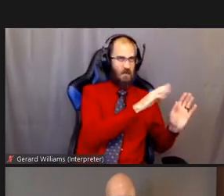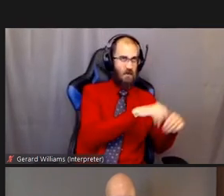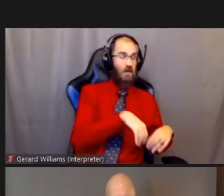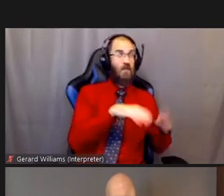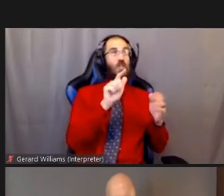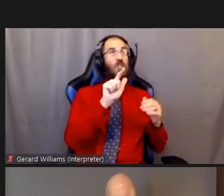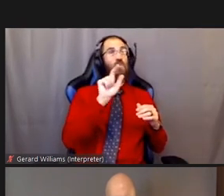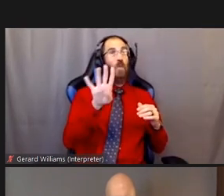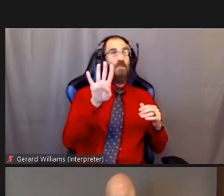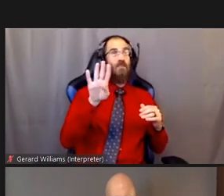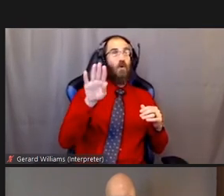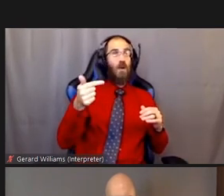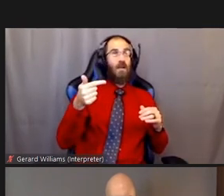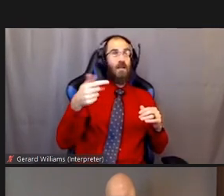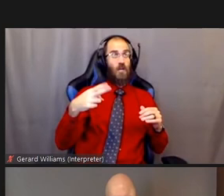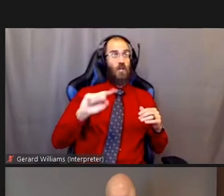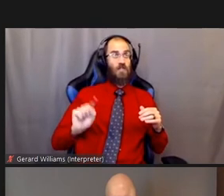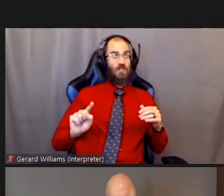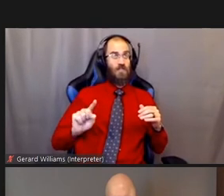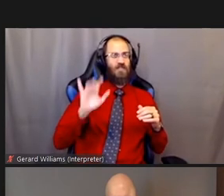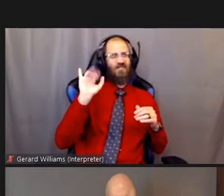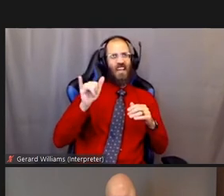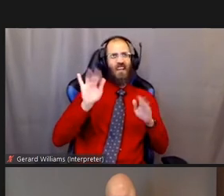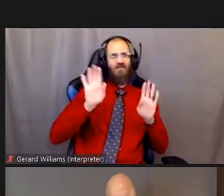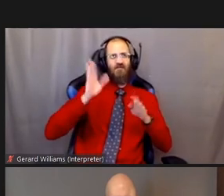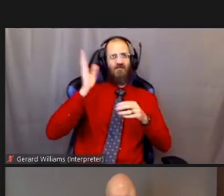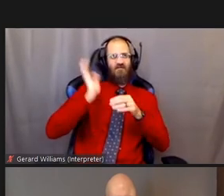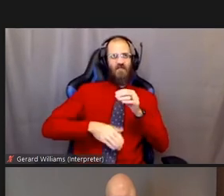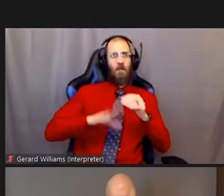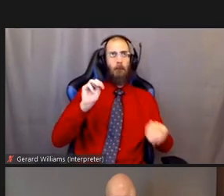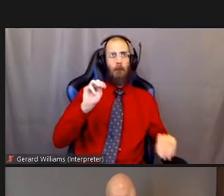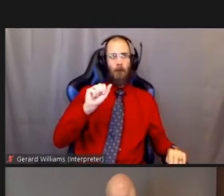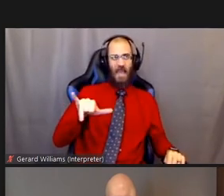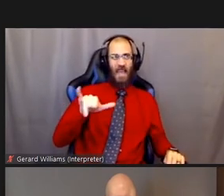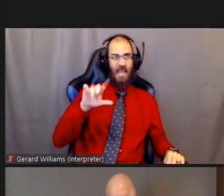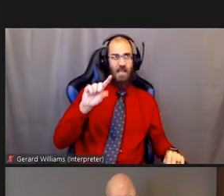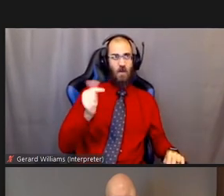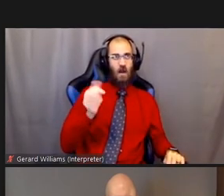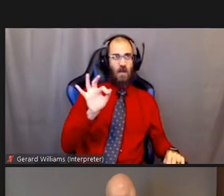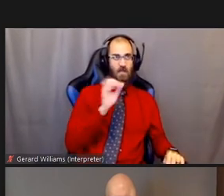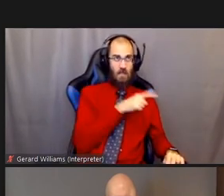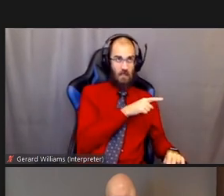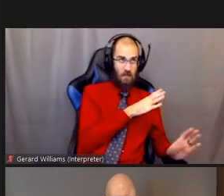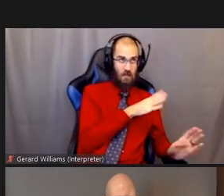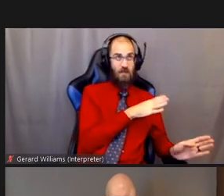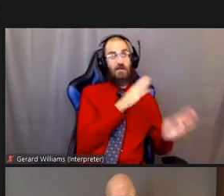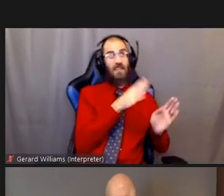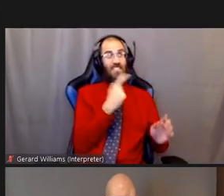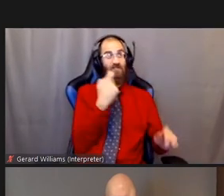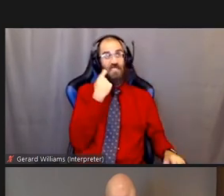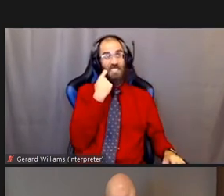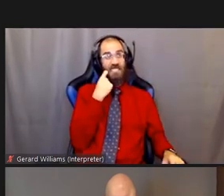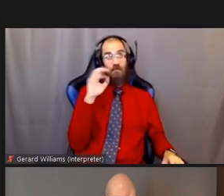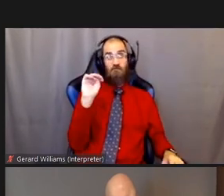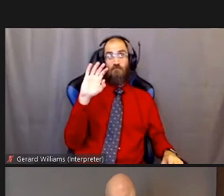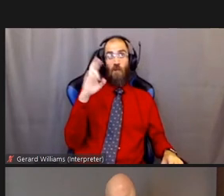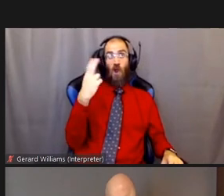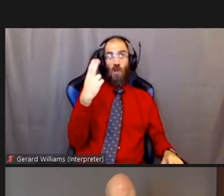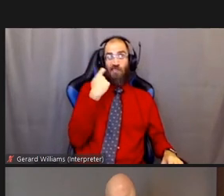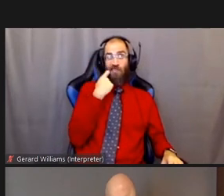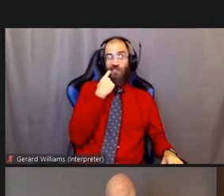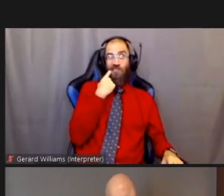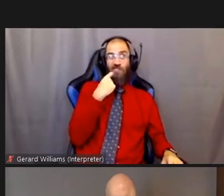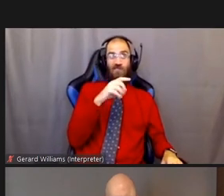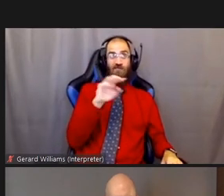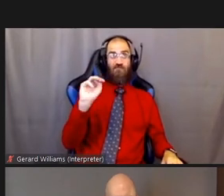gigahertz band, which was completed in May 2019. And most recently, in March of this past year, we